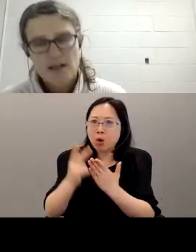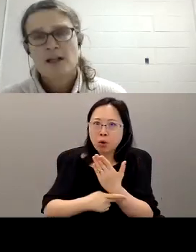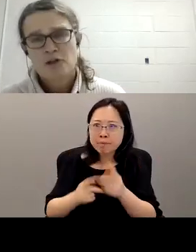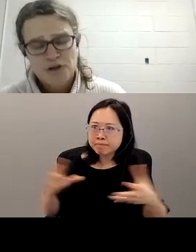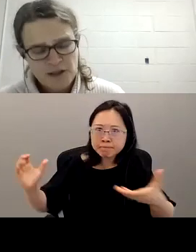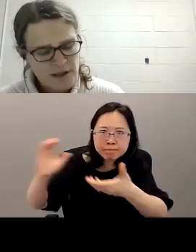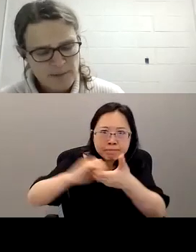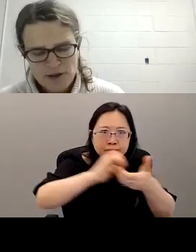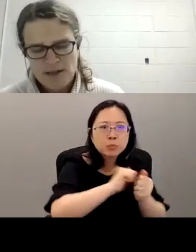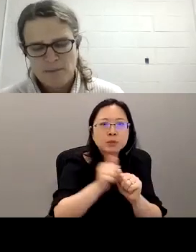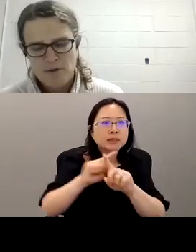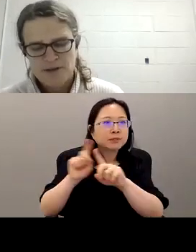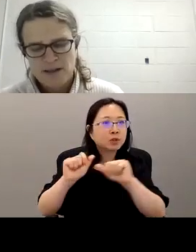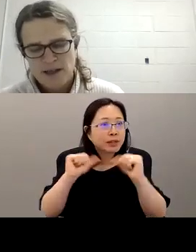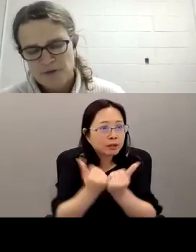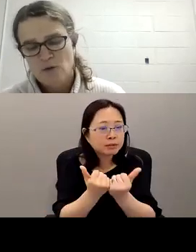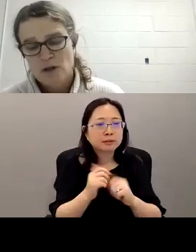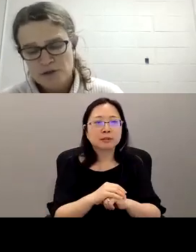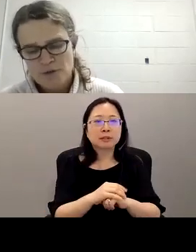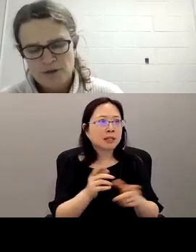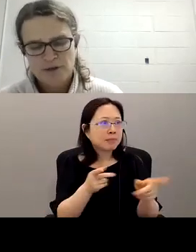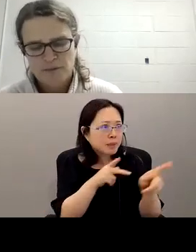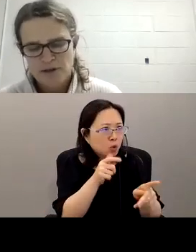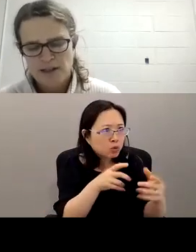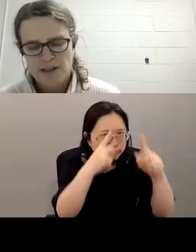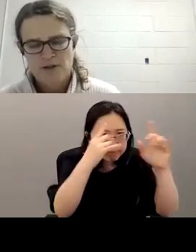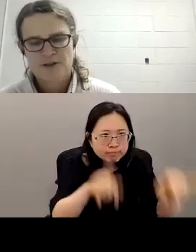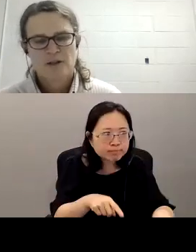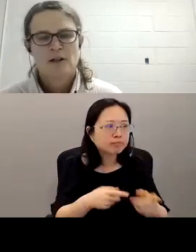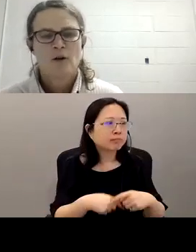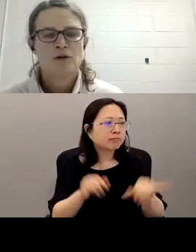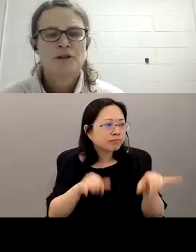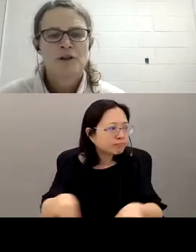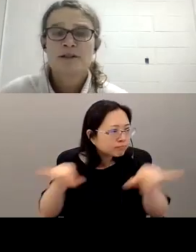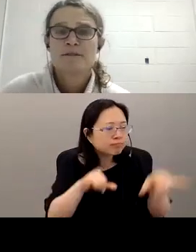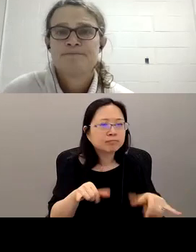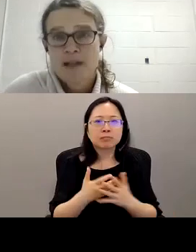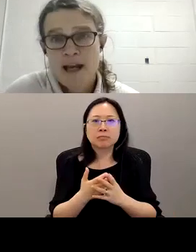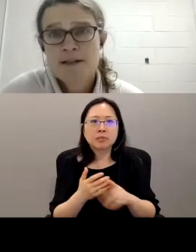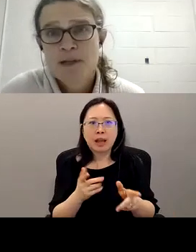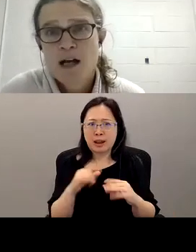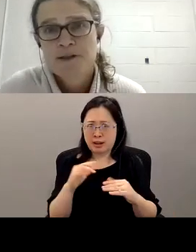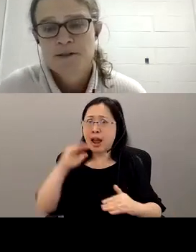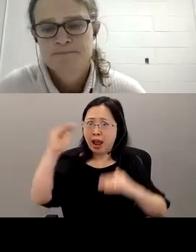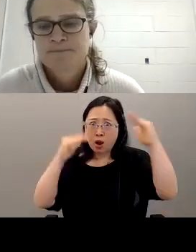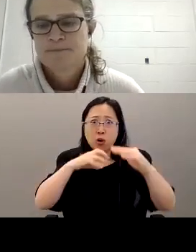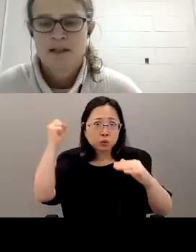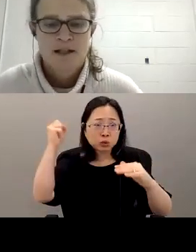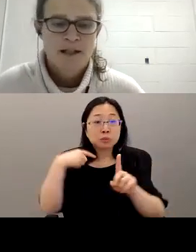seniors, interested community members, ethnocultural community leaders, older adults, and